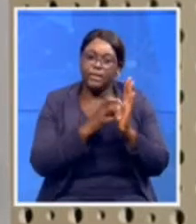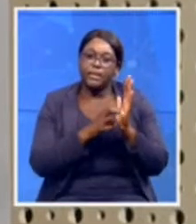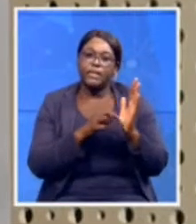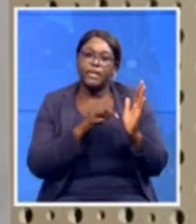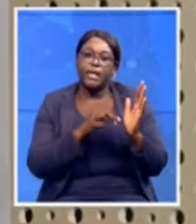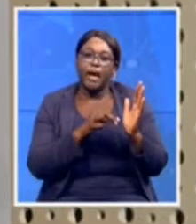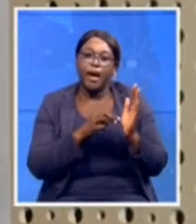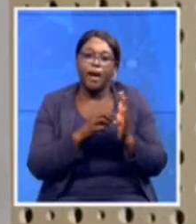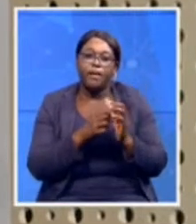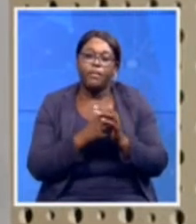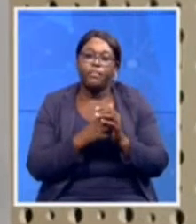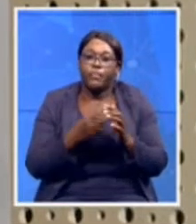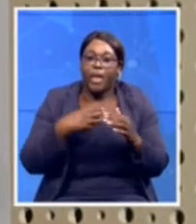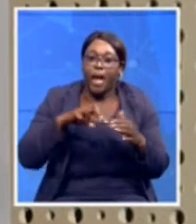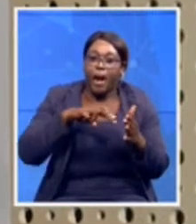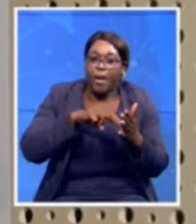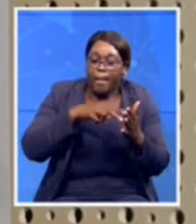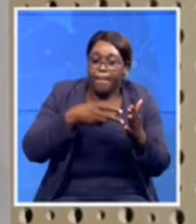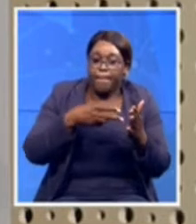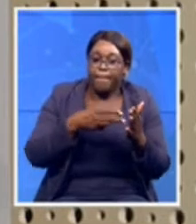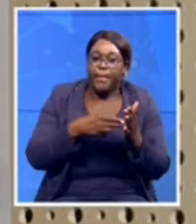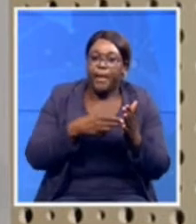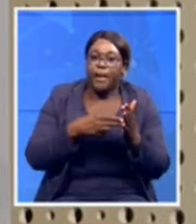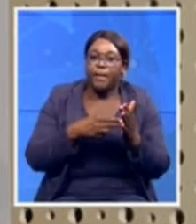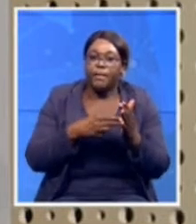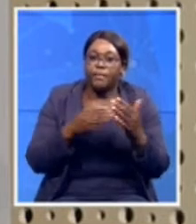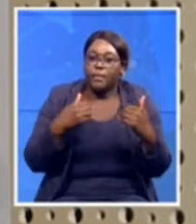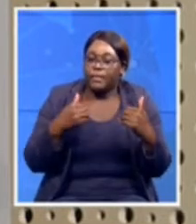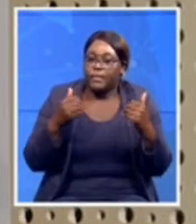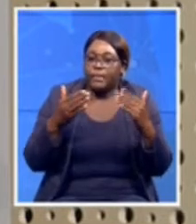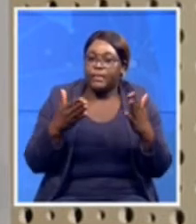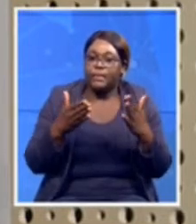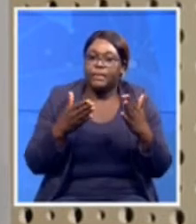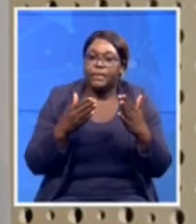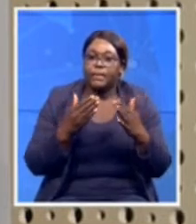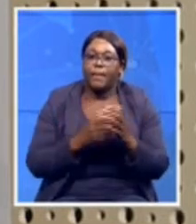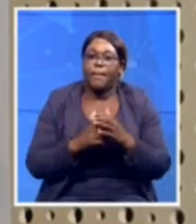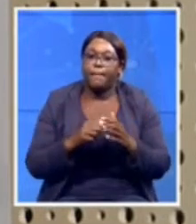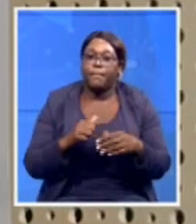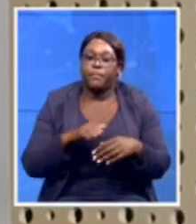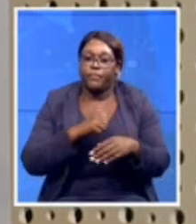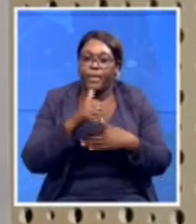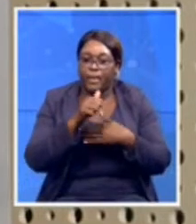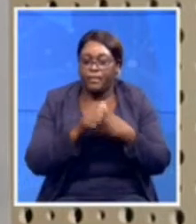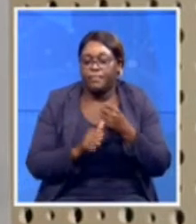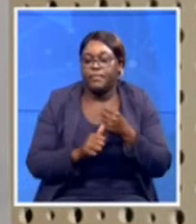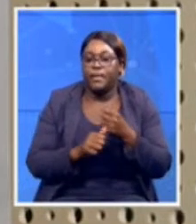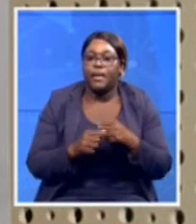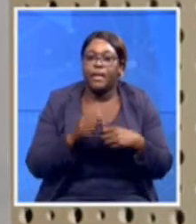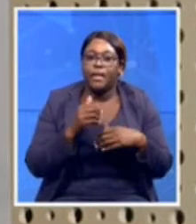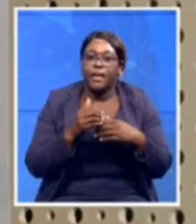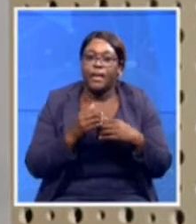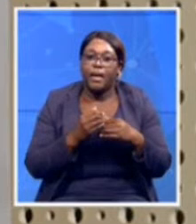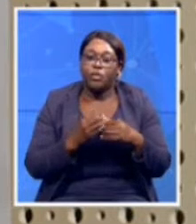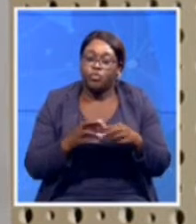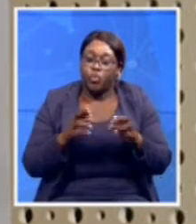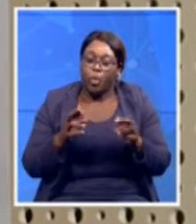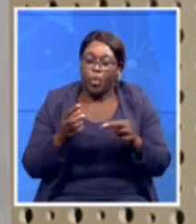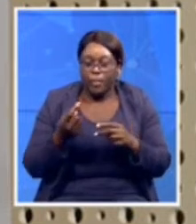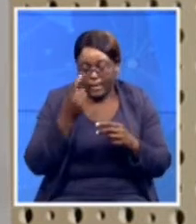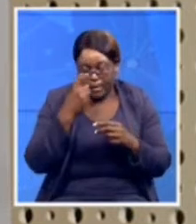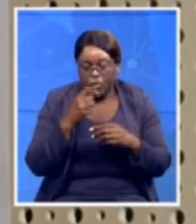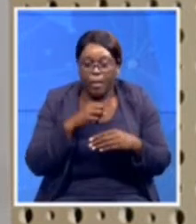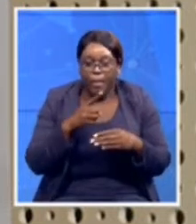months. And we are confident that these will bear positive results that will ultimately benefit the citizens,